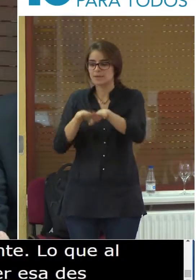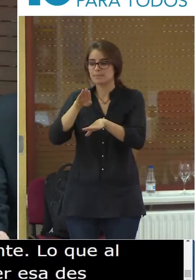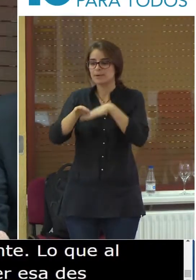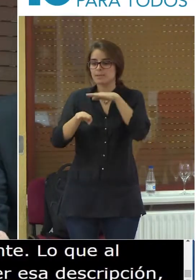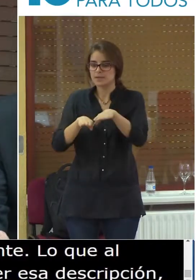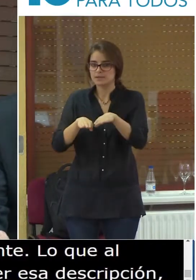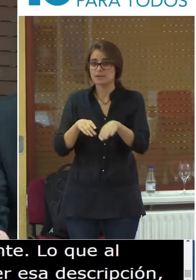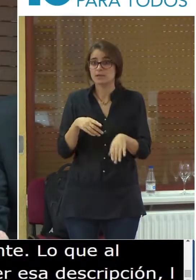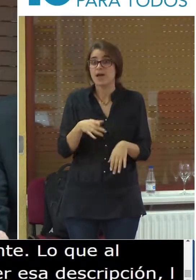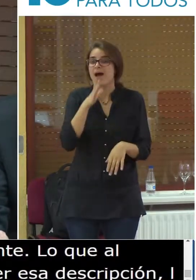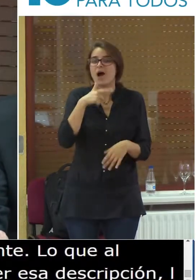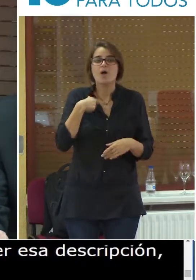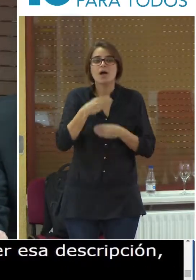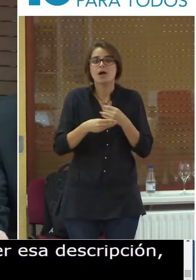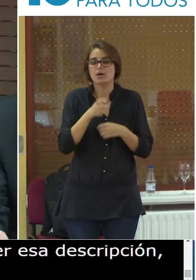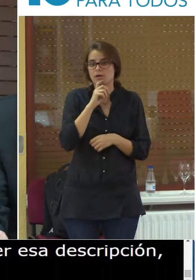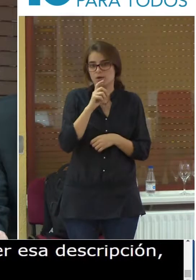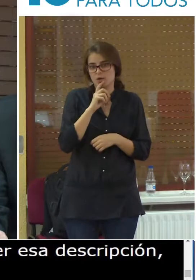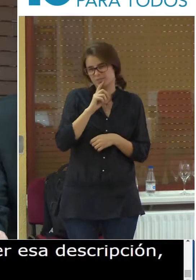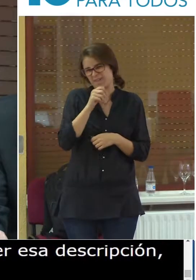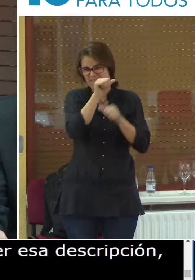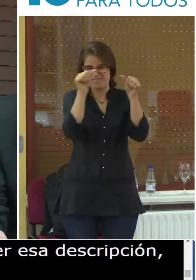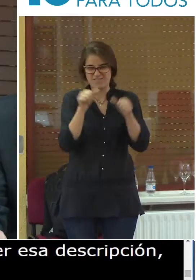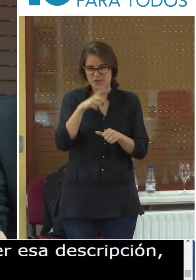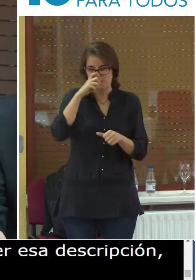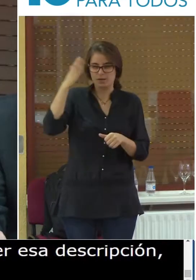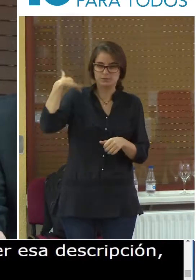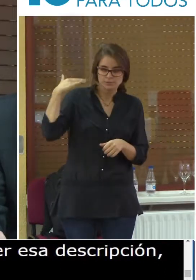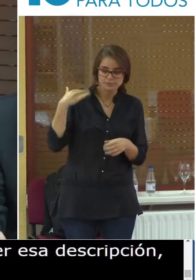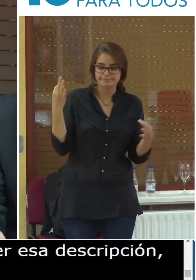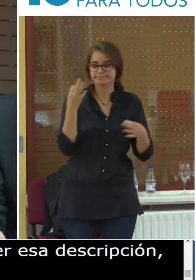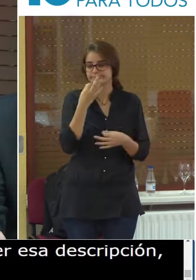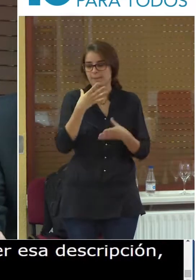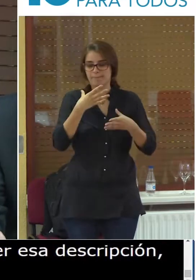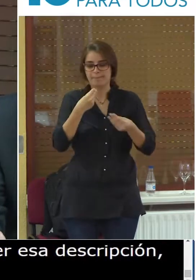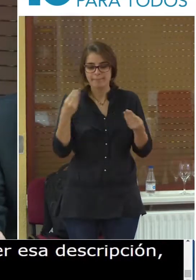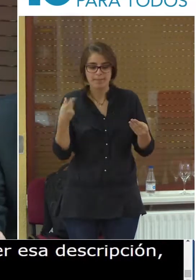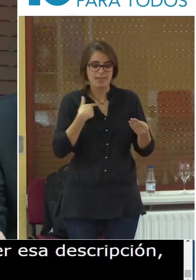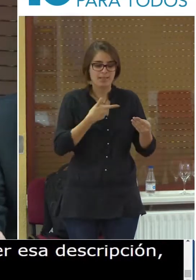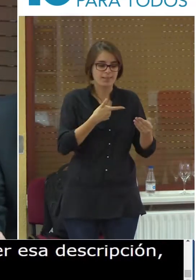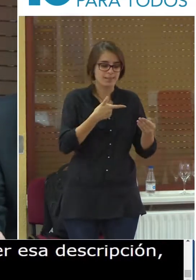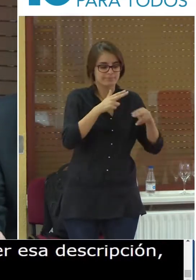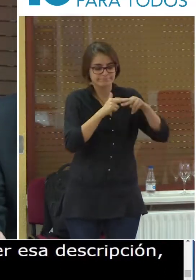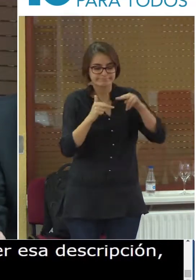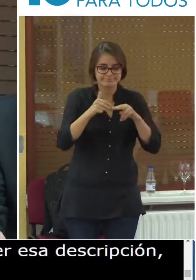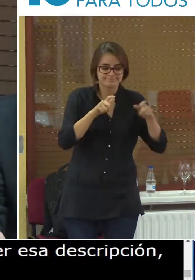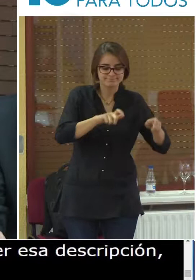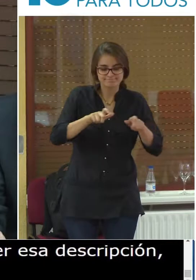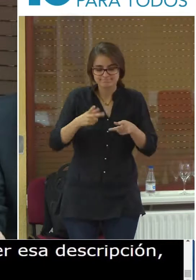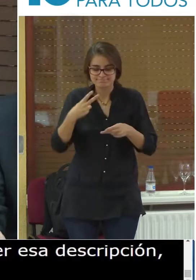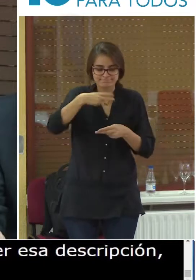person needs that step-by-step explanation. But you were doing it before on a one-to-one